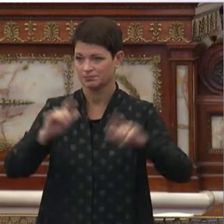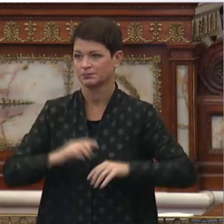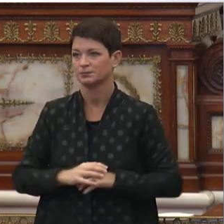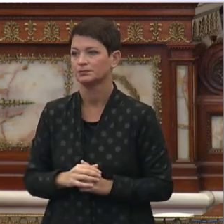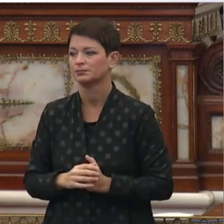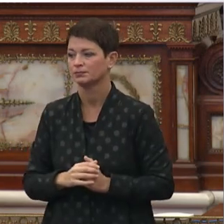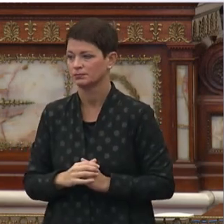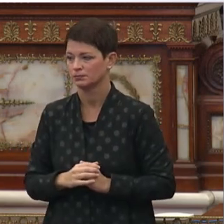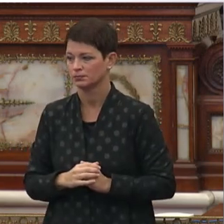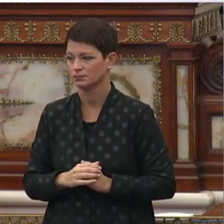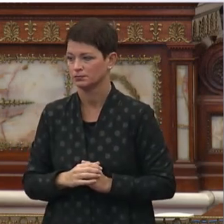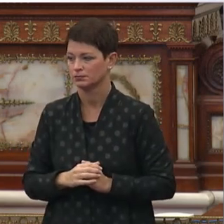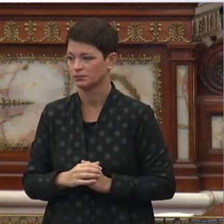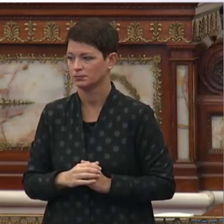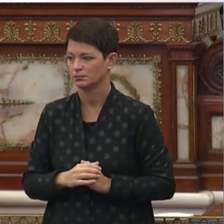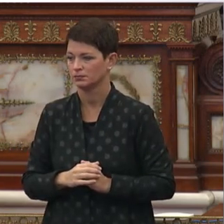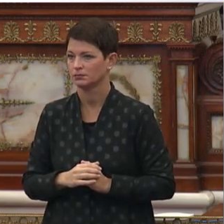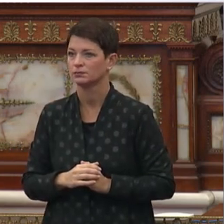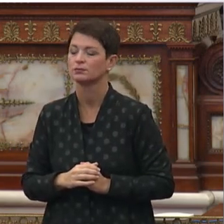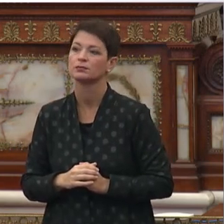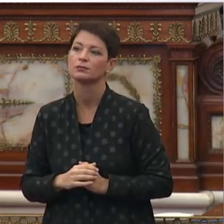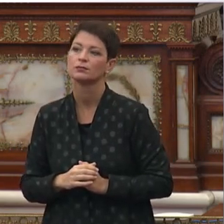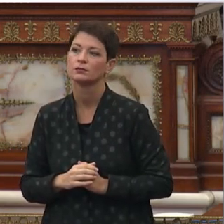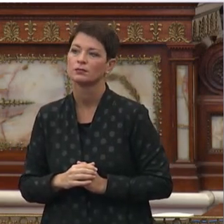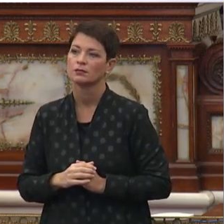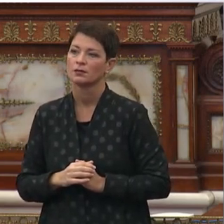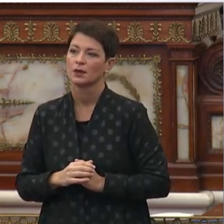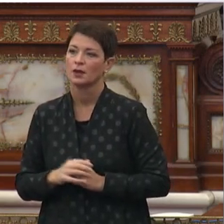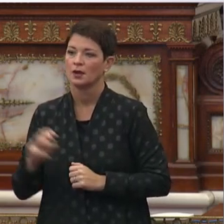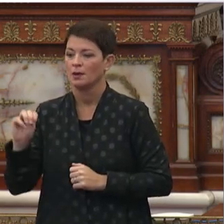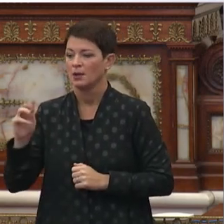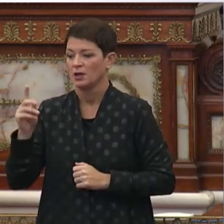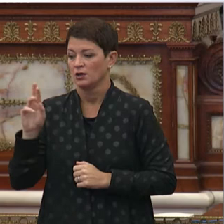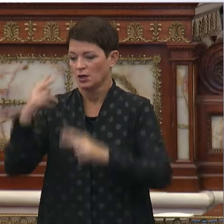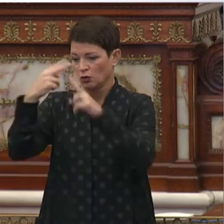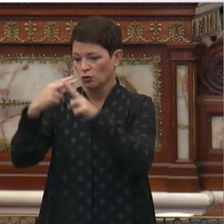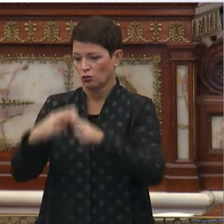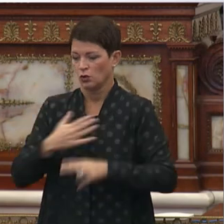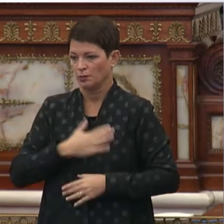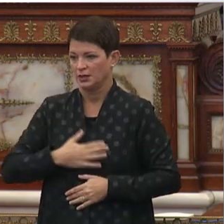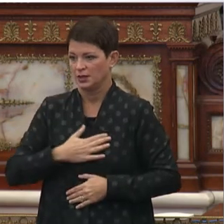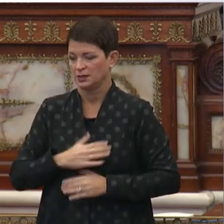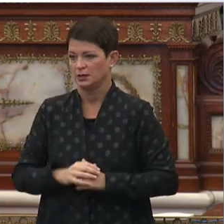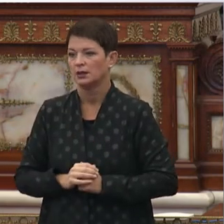are registered on the screen. Mr. Decker, please call the roll.